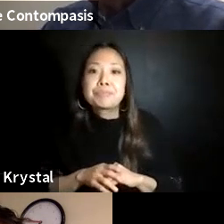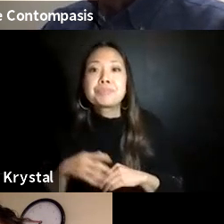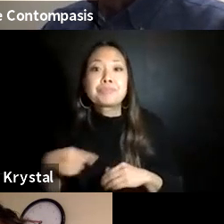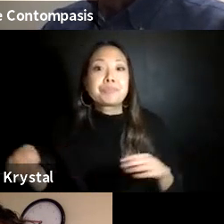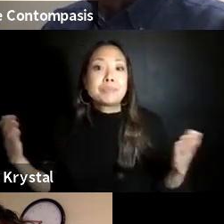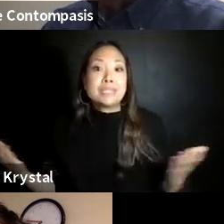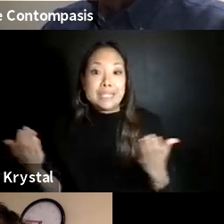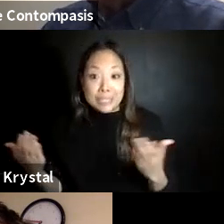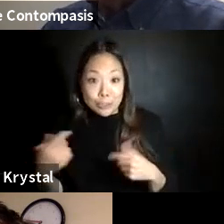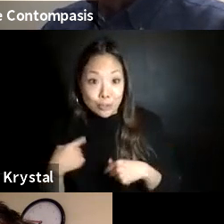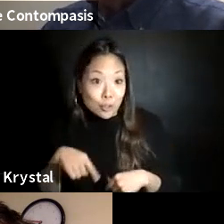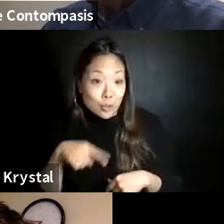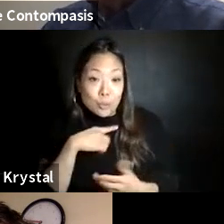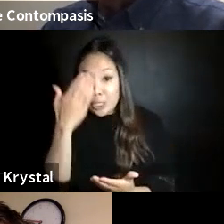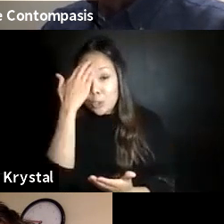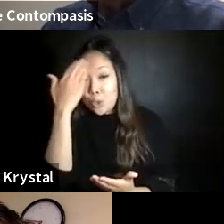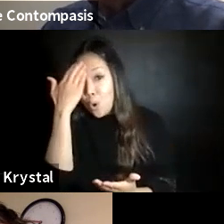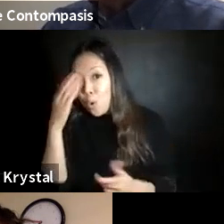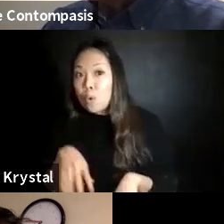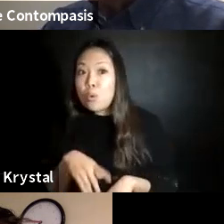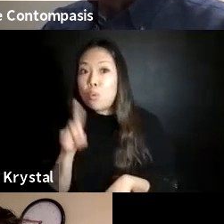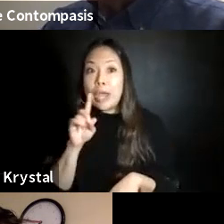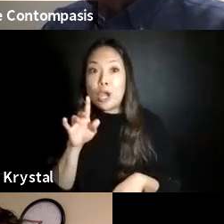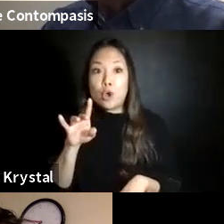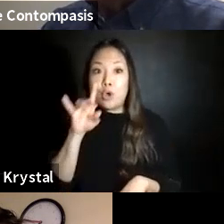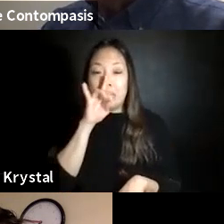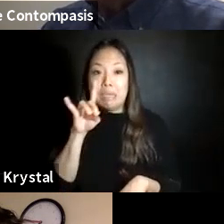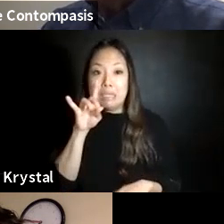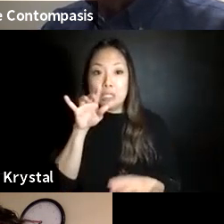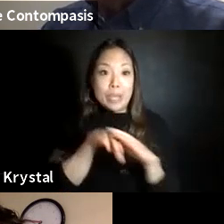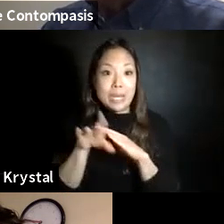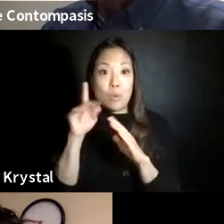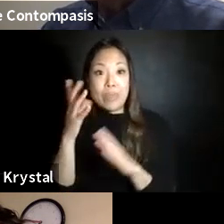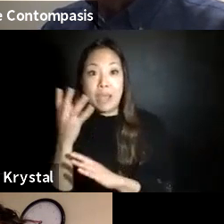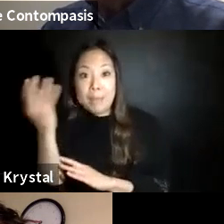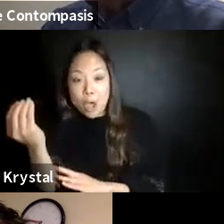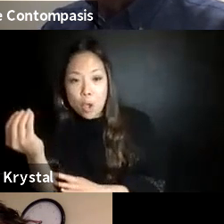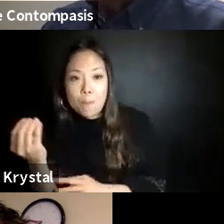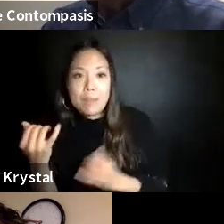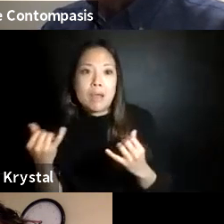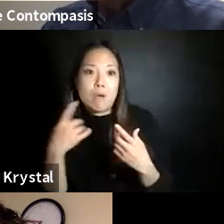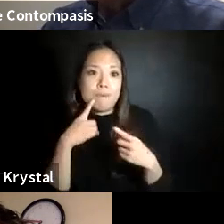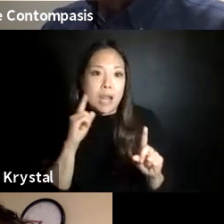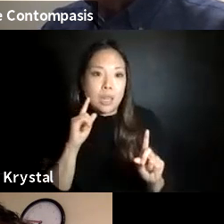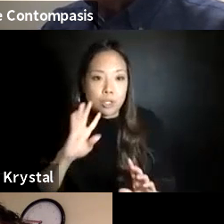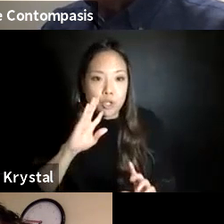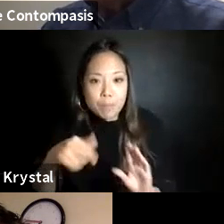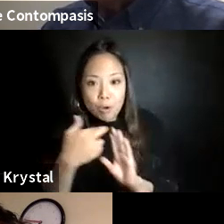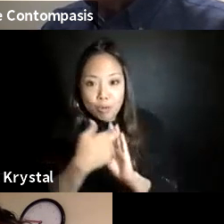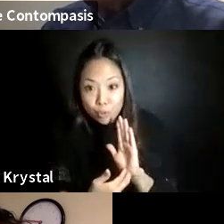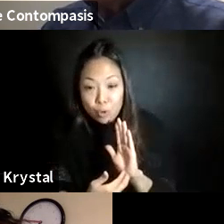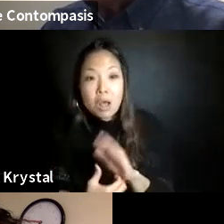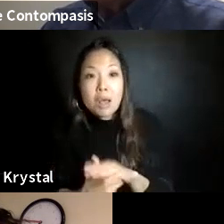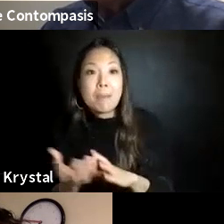goes in and we know where they come out, but we're only just beginning now to talk about the rule, even though the input and output have been